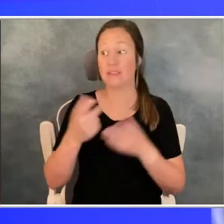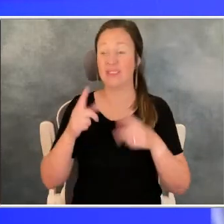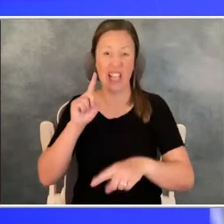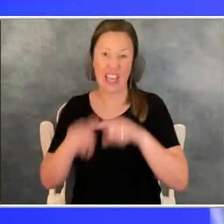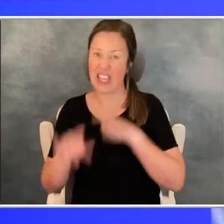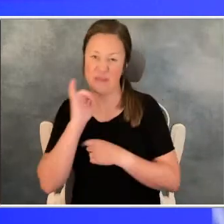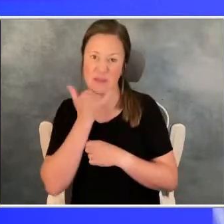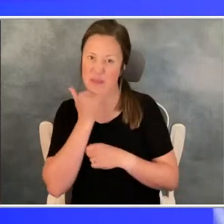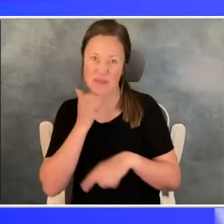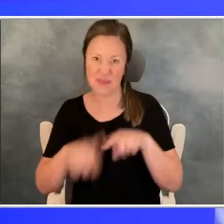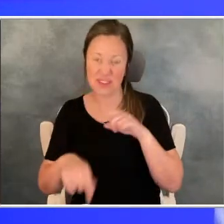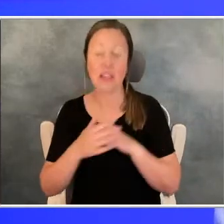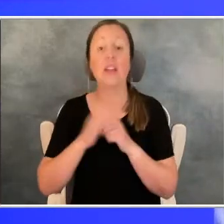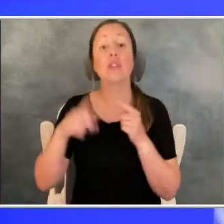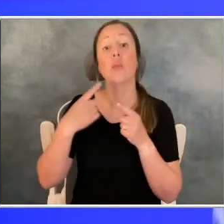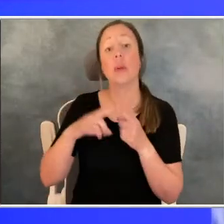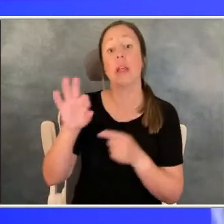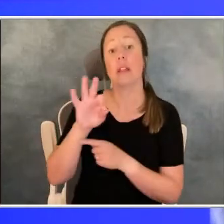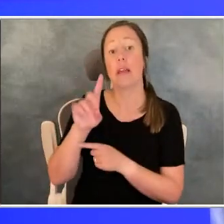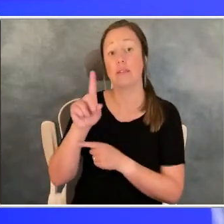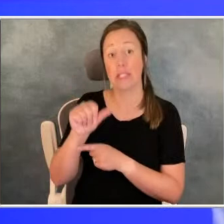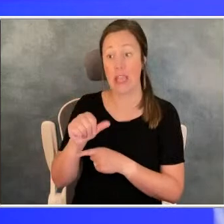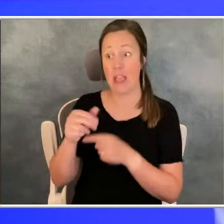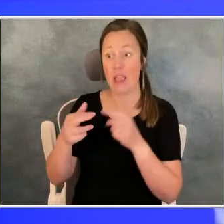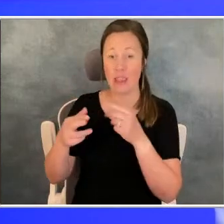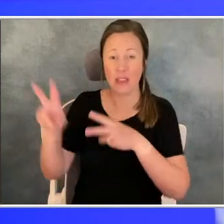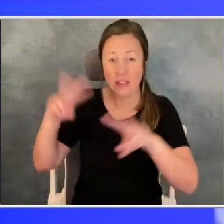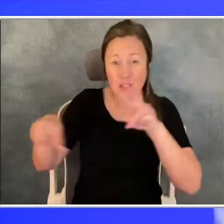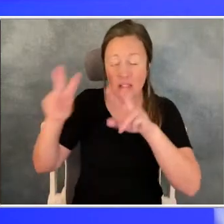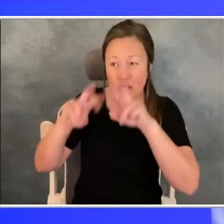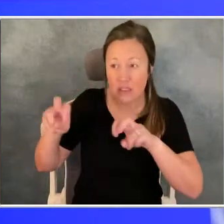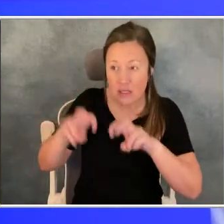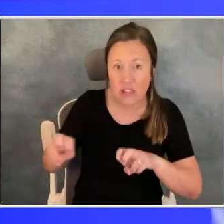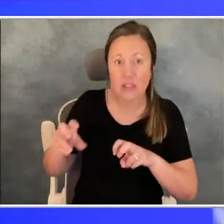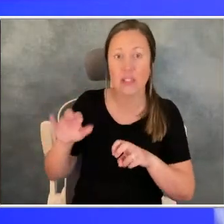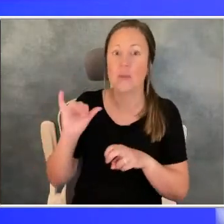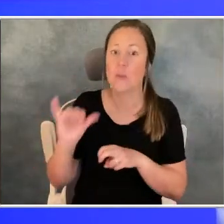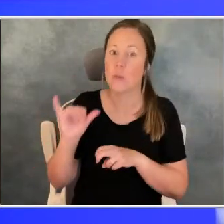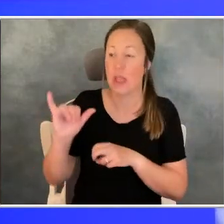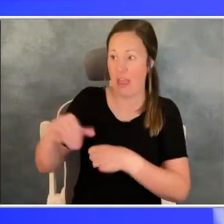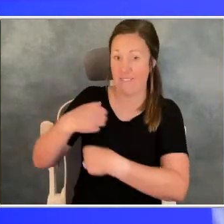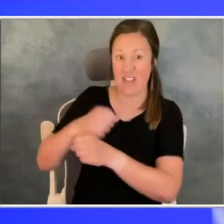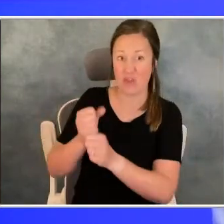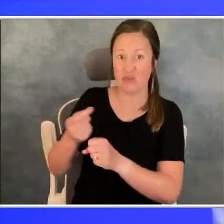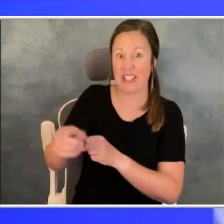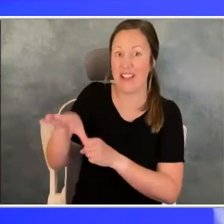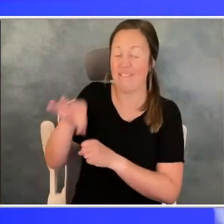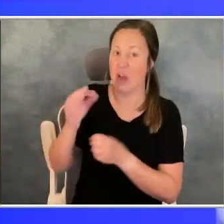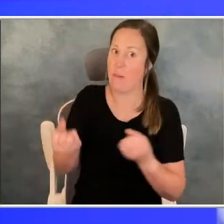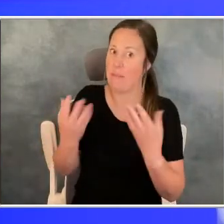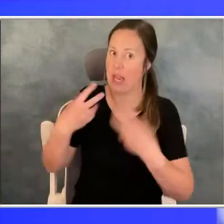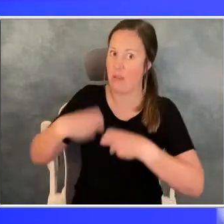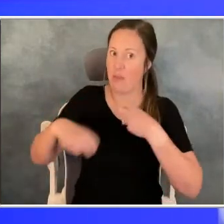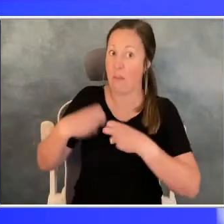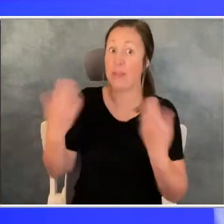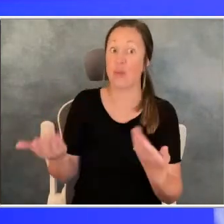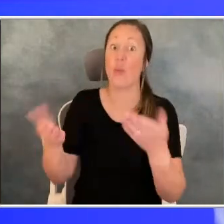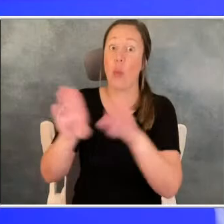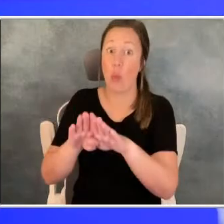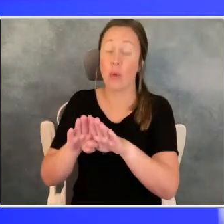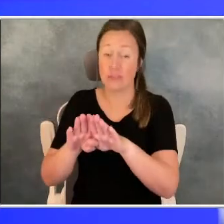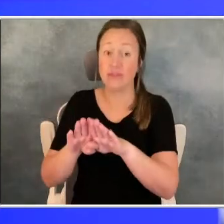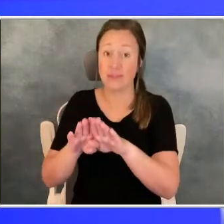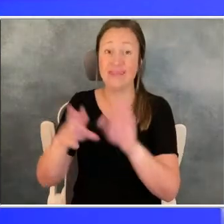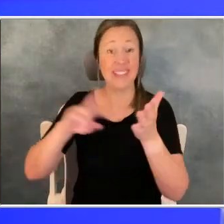FDA reviewed this plant, they found a number of significant concerns, and the plant was closed. And that has resulted in the current shortage of these